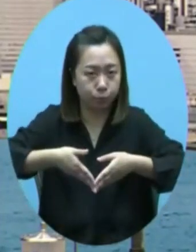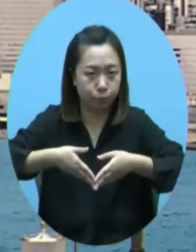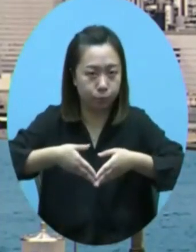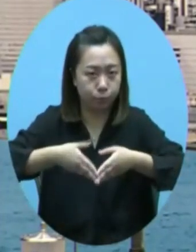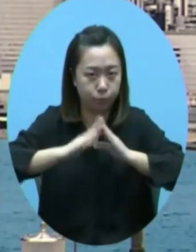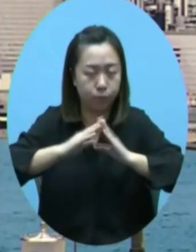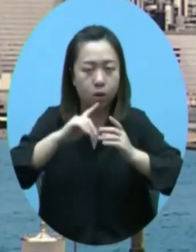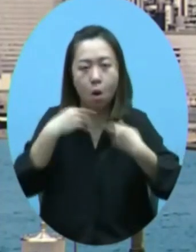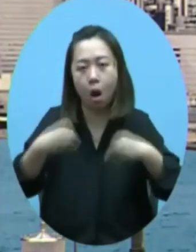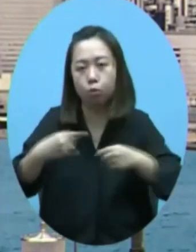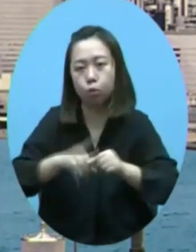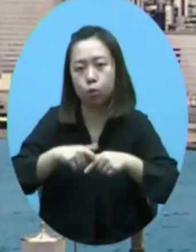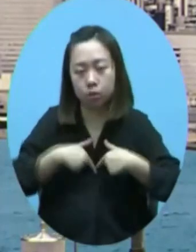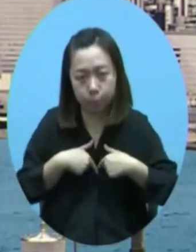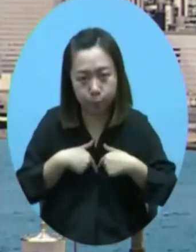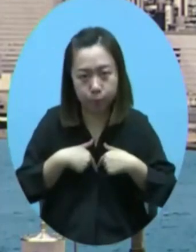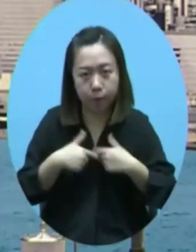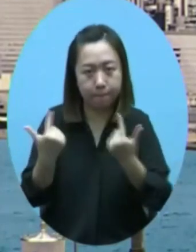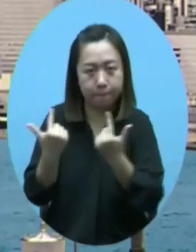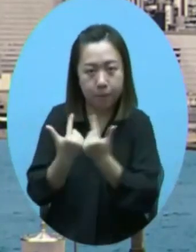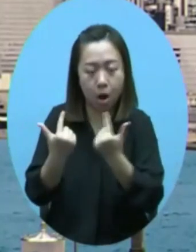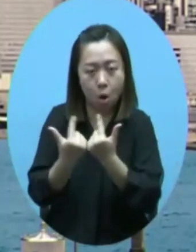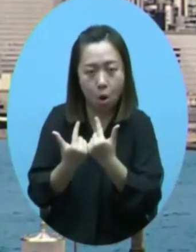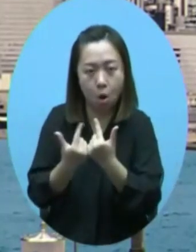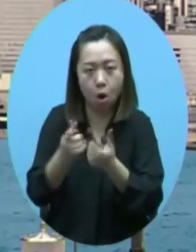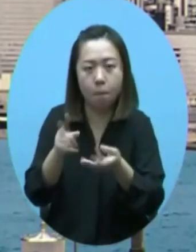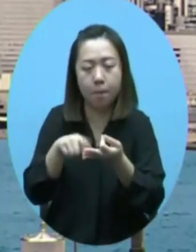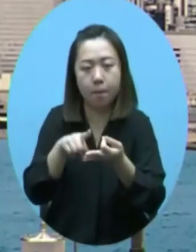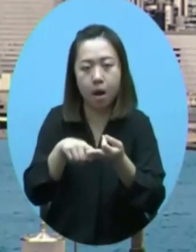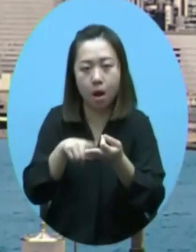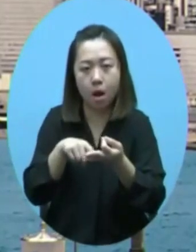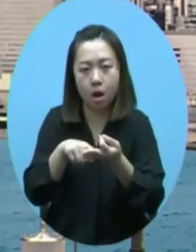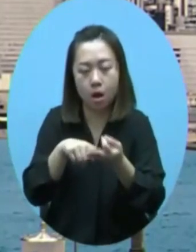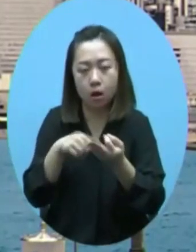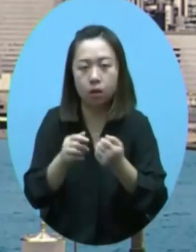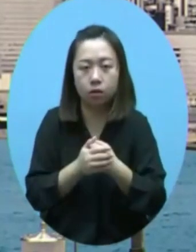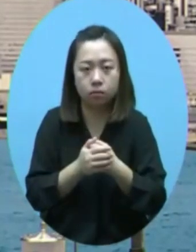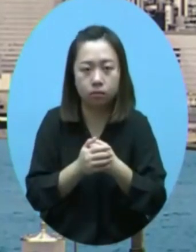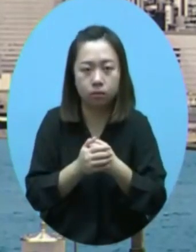He opens an educational center in North Point called Chunyin,